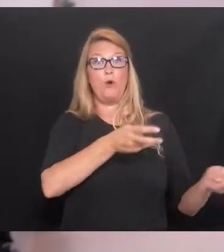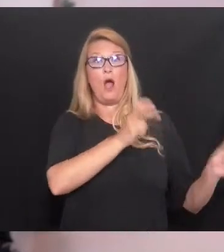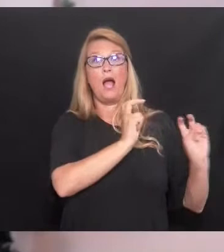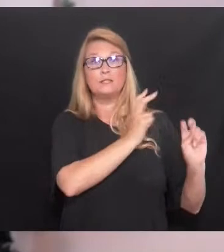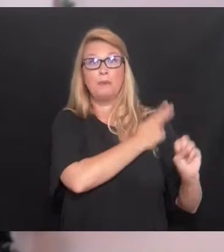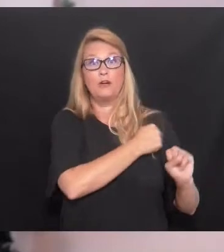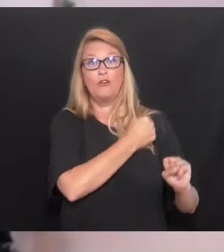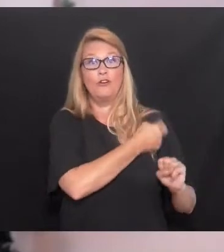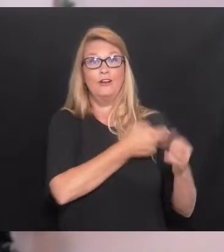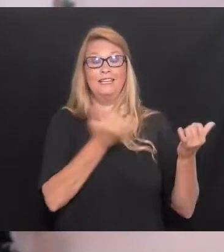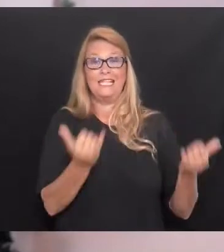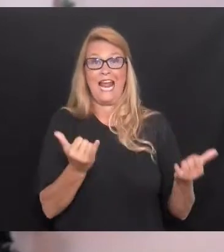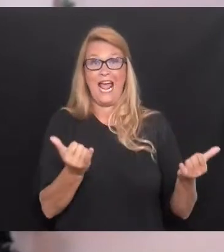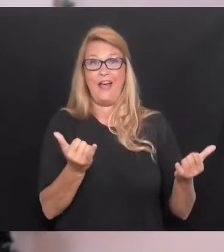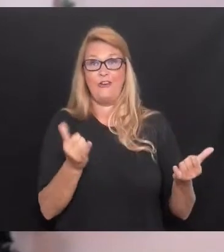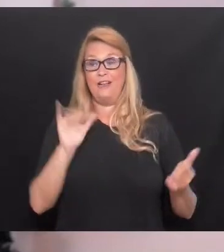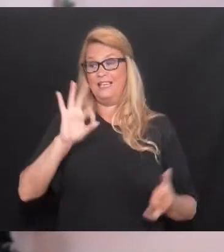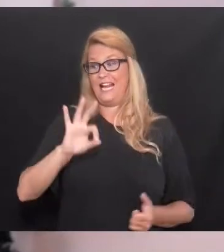United States today and